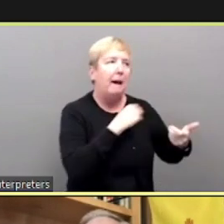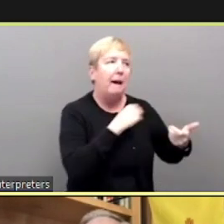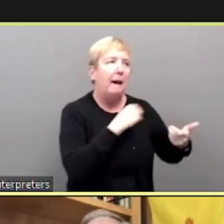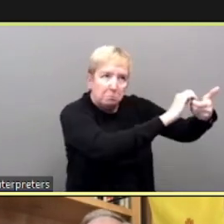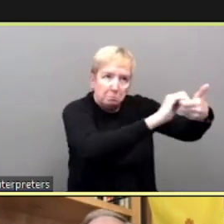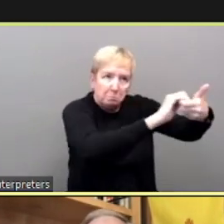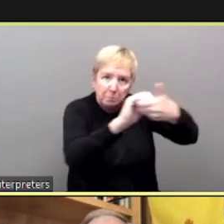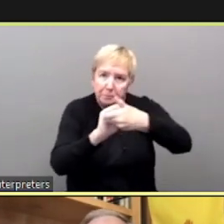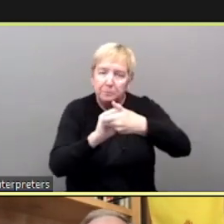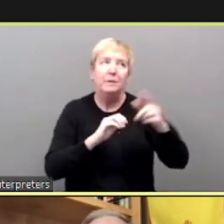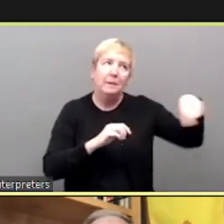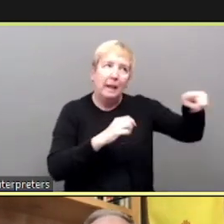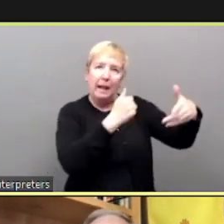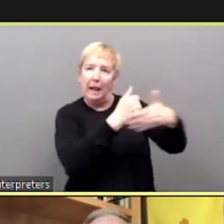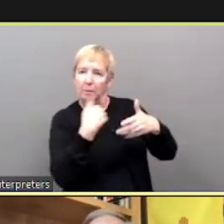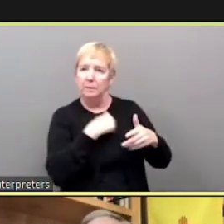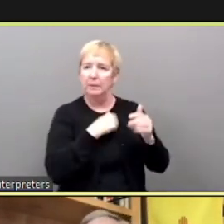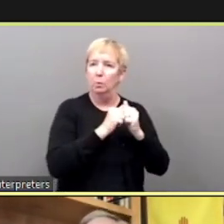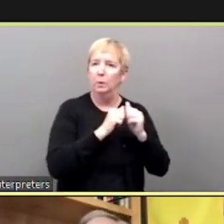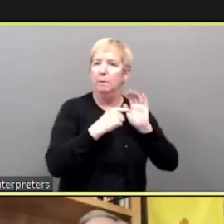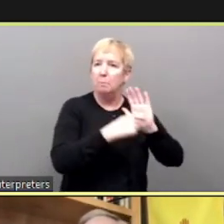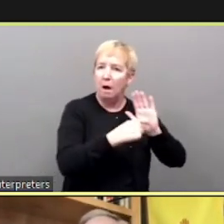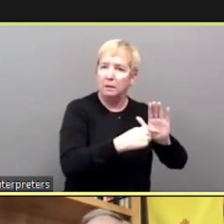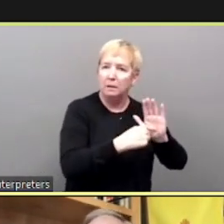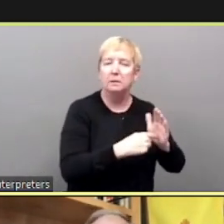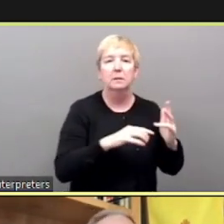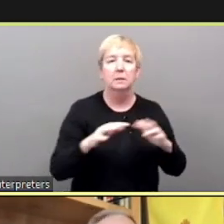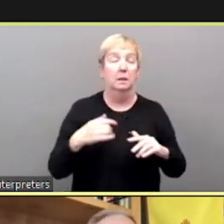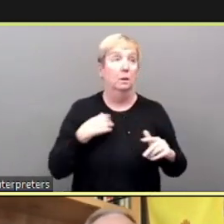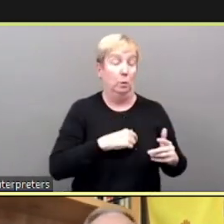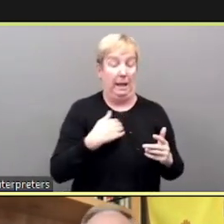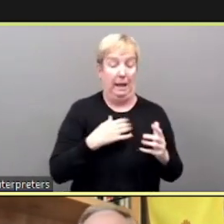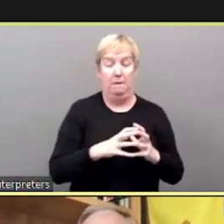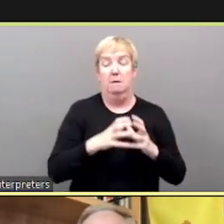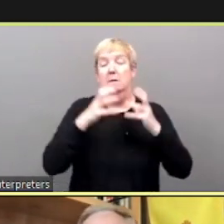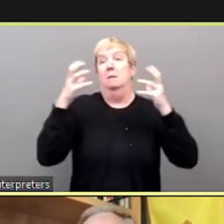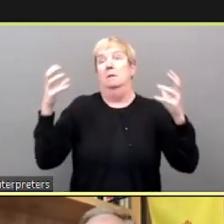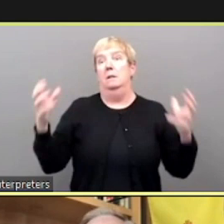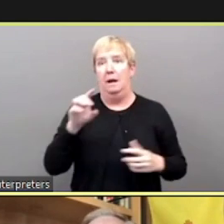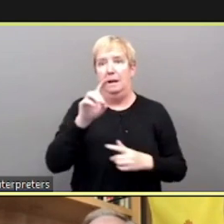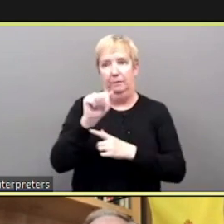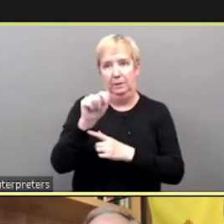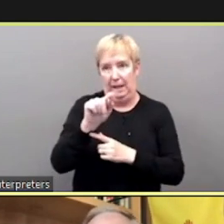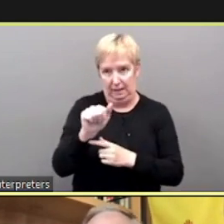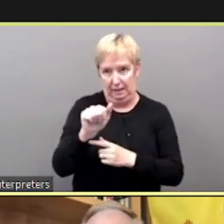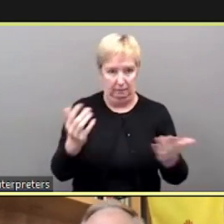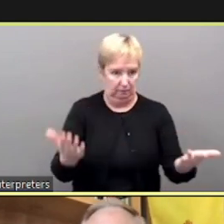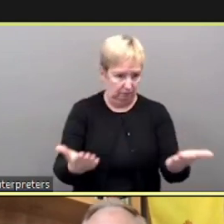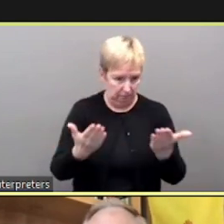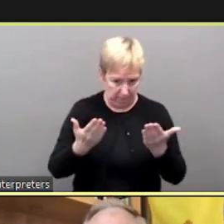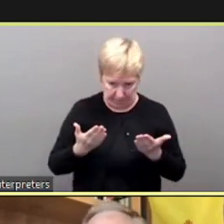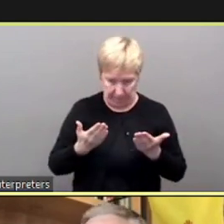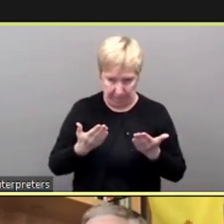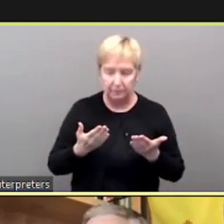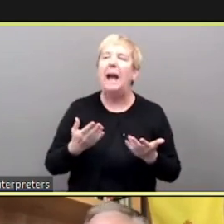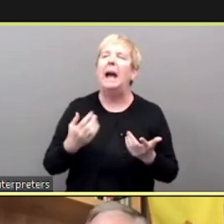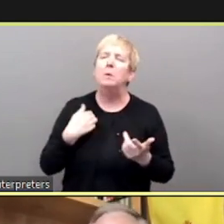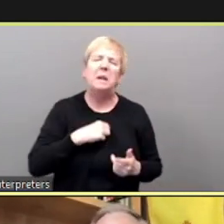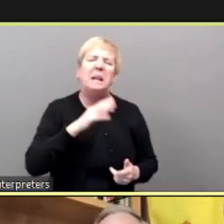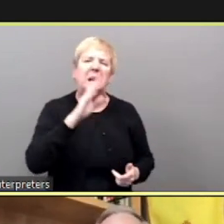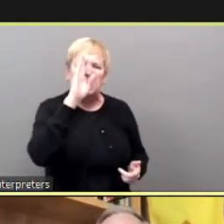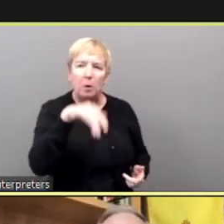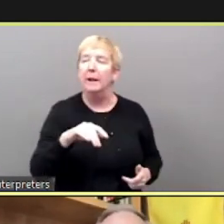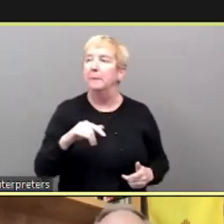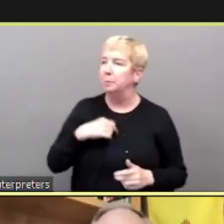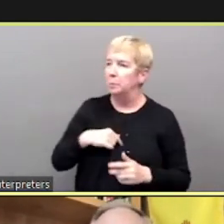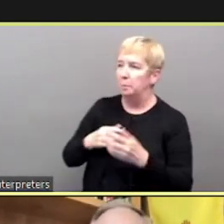doing the modeling with us. And so we are rich with data, and we do understand, though, that providing everyone with so much data gives you